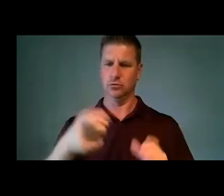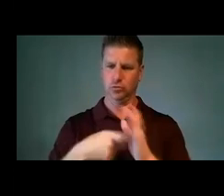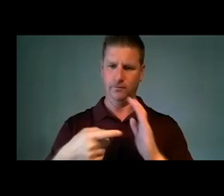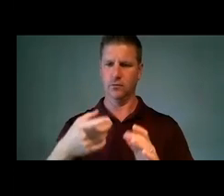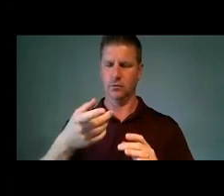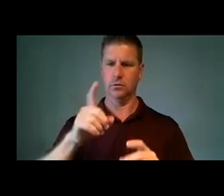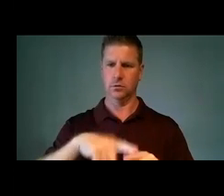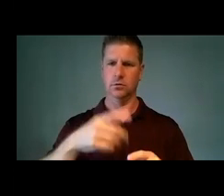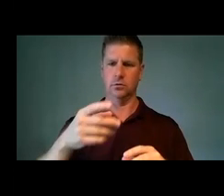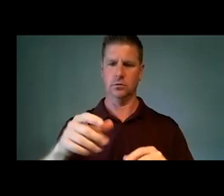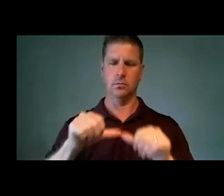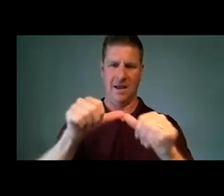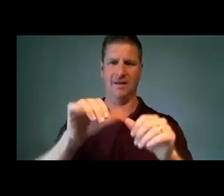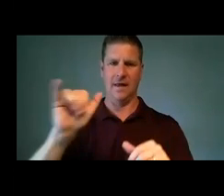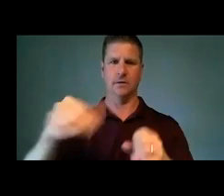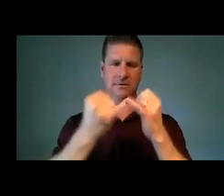its entirety. Thank you.